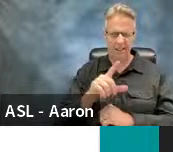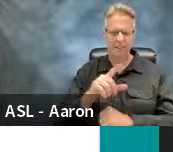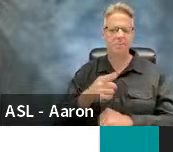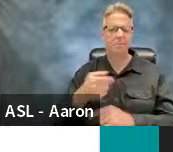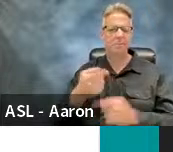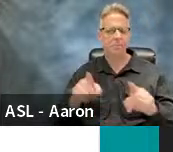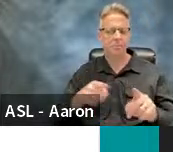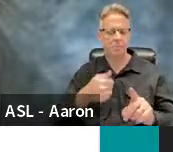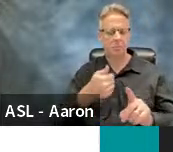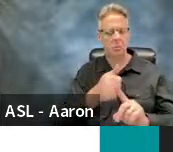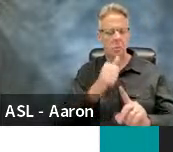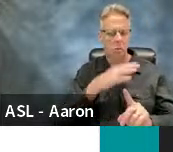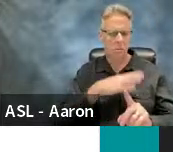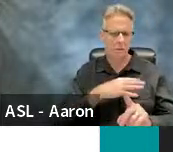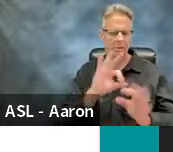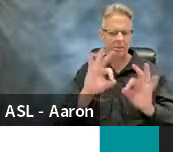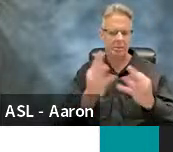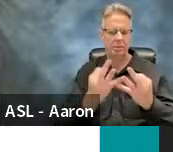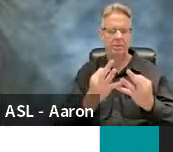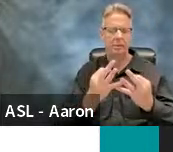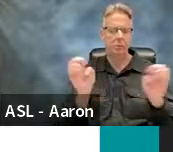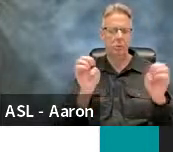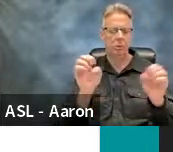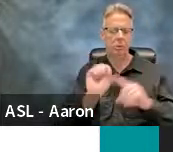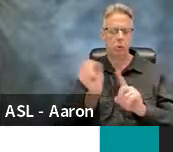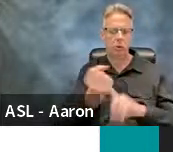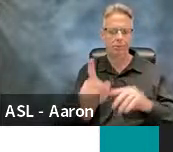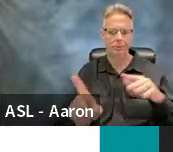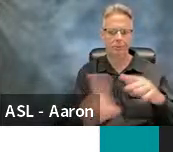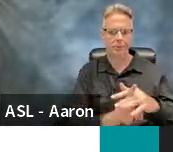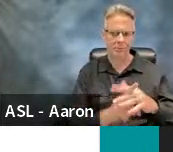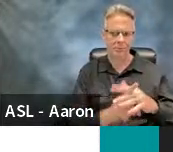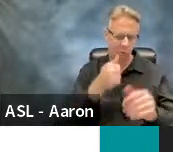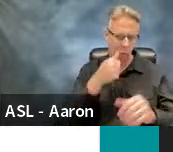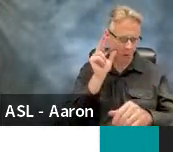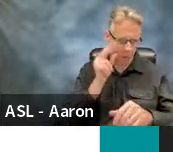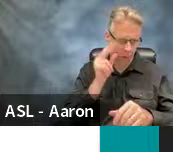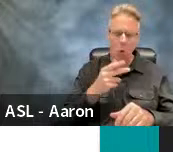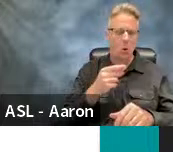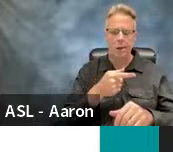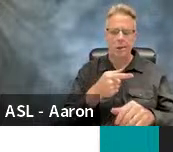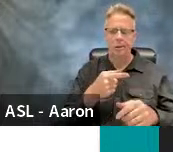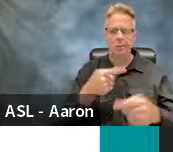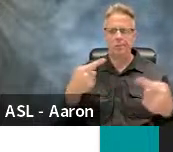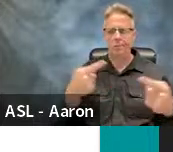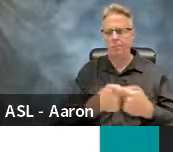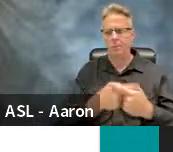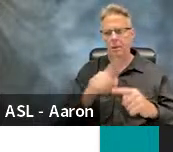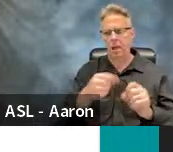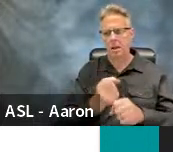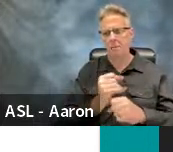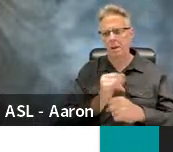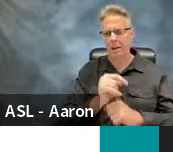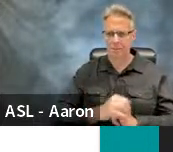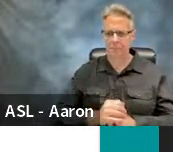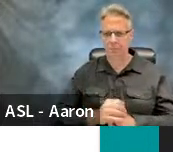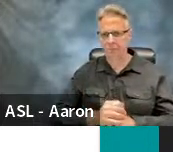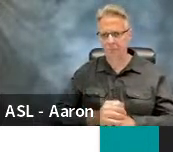family situation that came up a few days ago. And so that's all that I have to say, Mr. Chair.